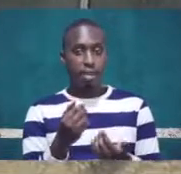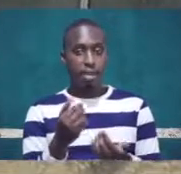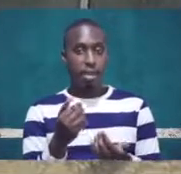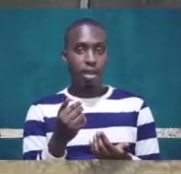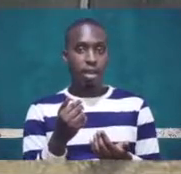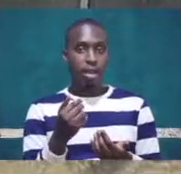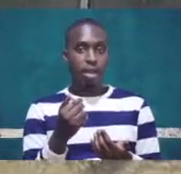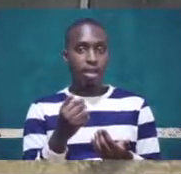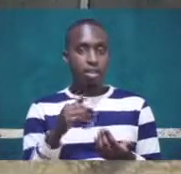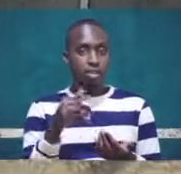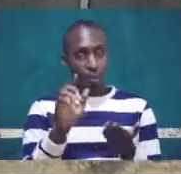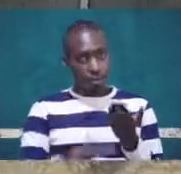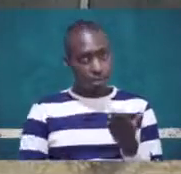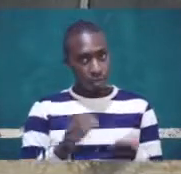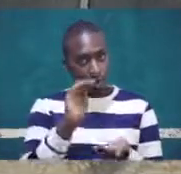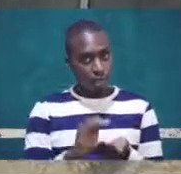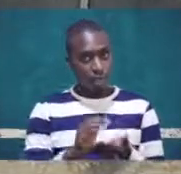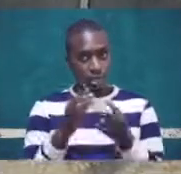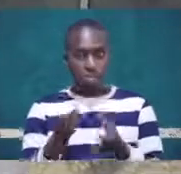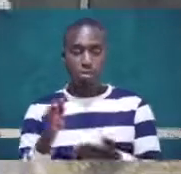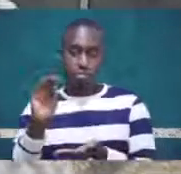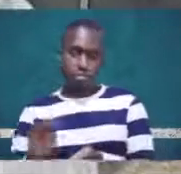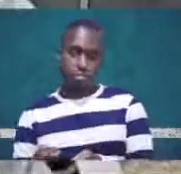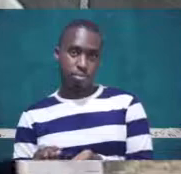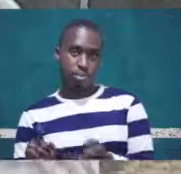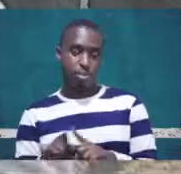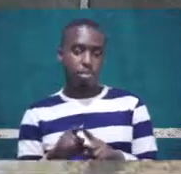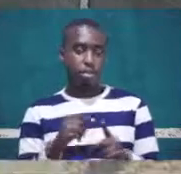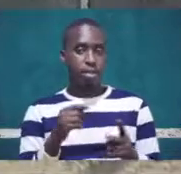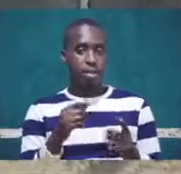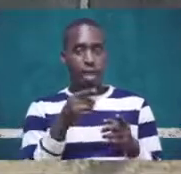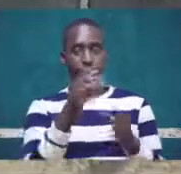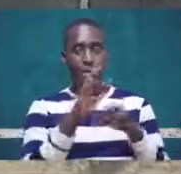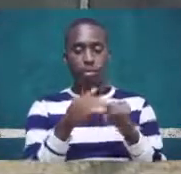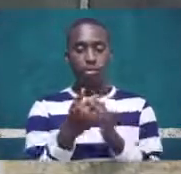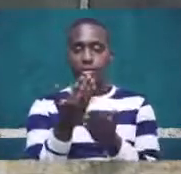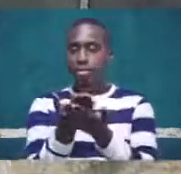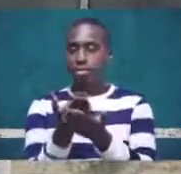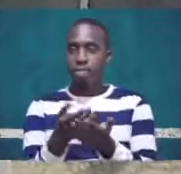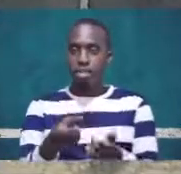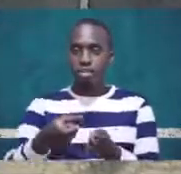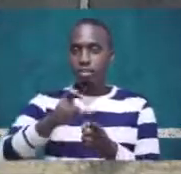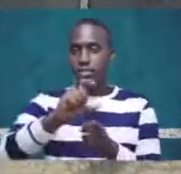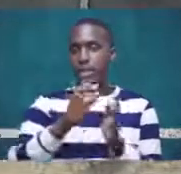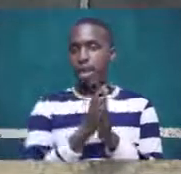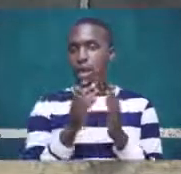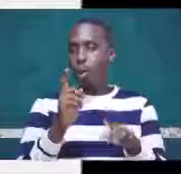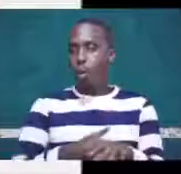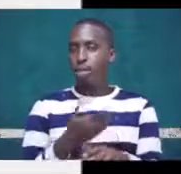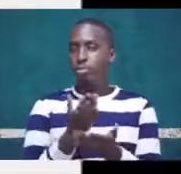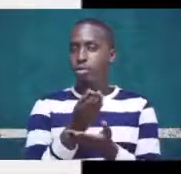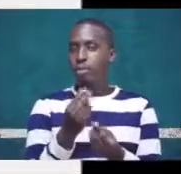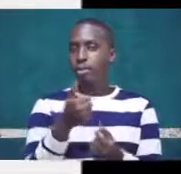reduces the quantity. So the demand for Giffen goods, a Giffen good is a consumer good whose demand increases when its